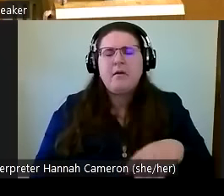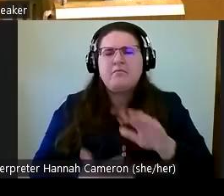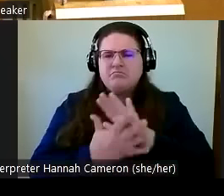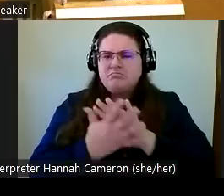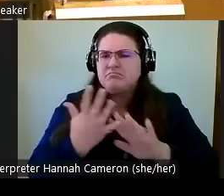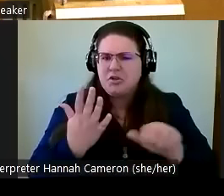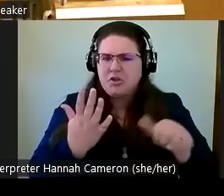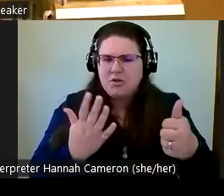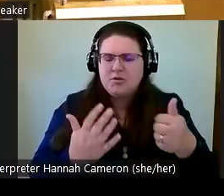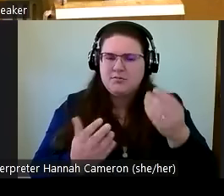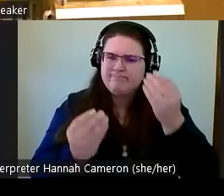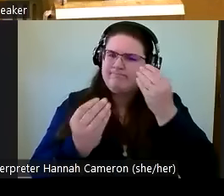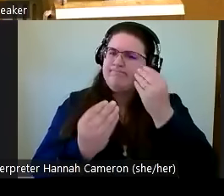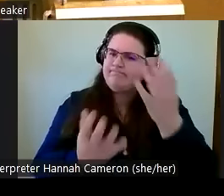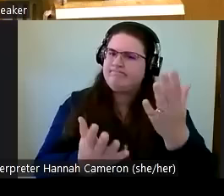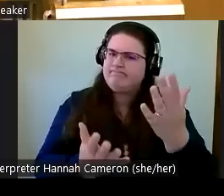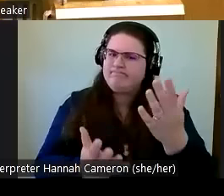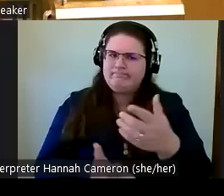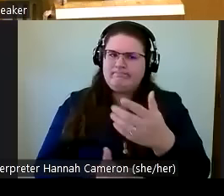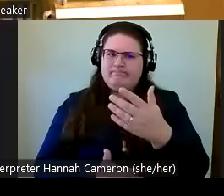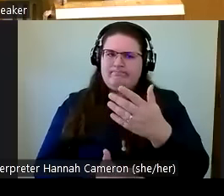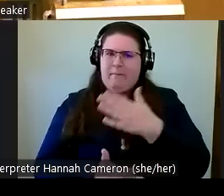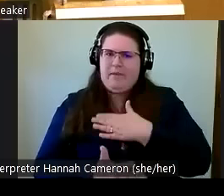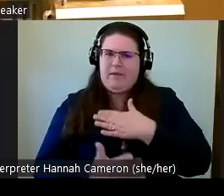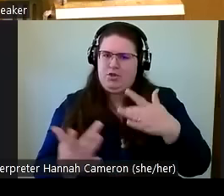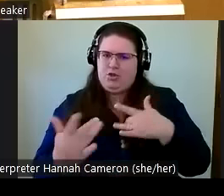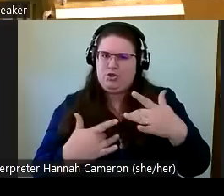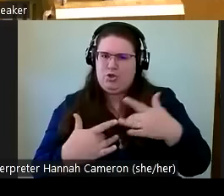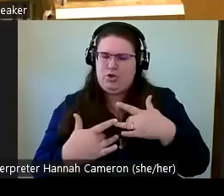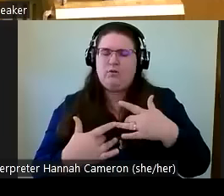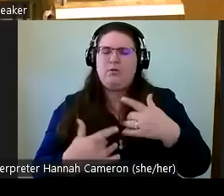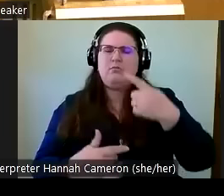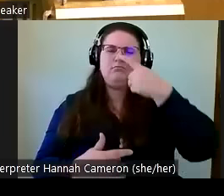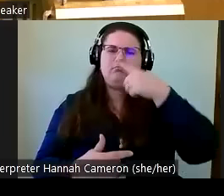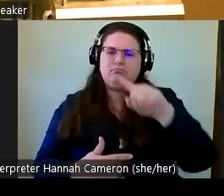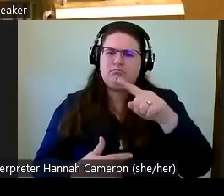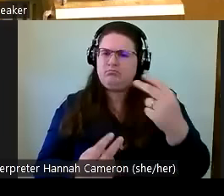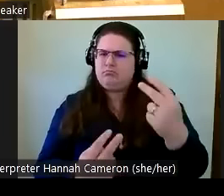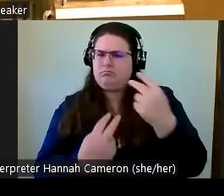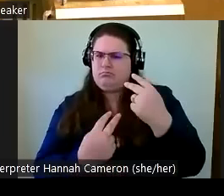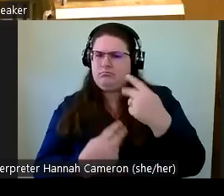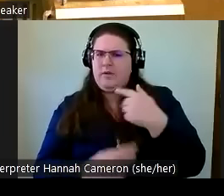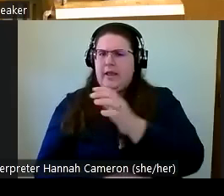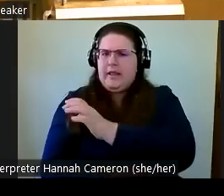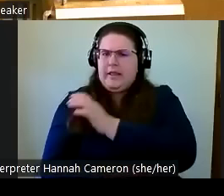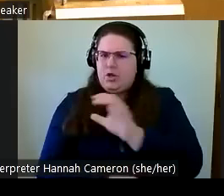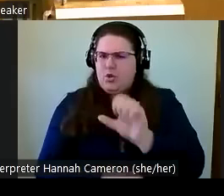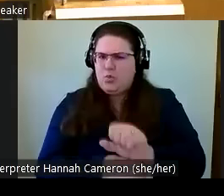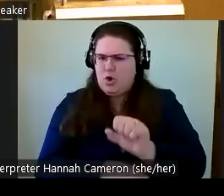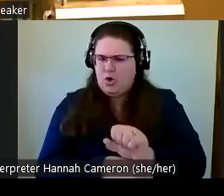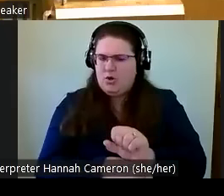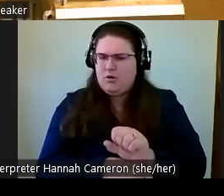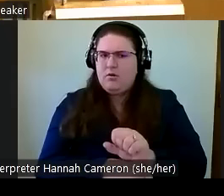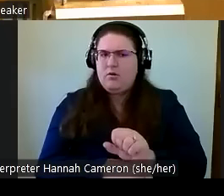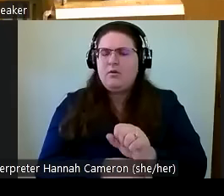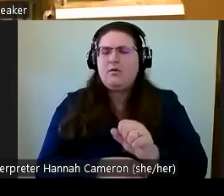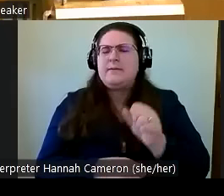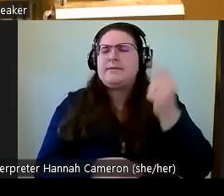know my worry and asked them to keep an eye on my clinical work because I felt ethically I needed to make sure that somebody